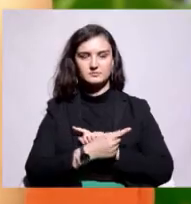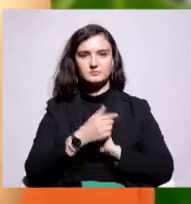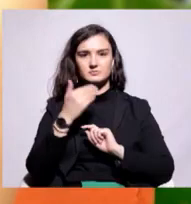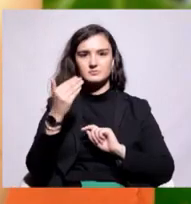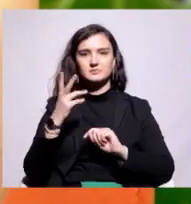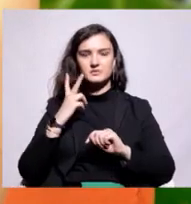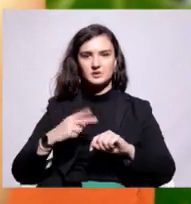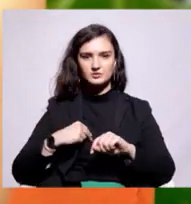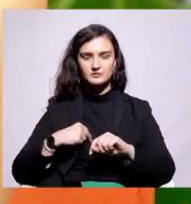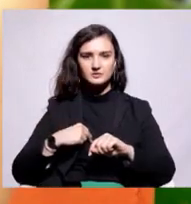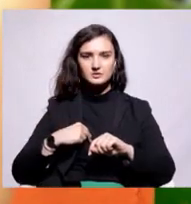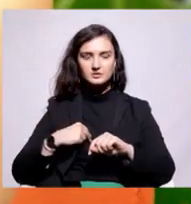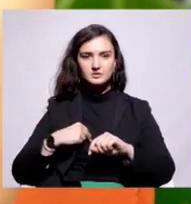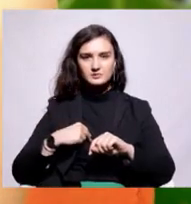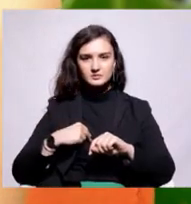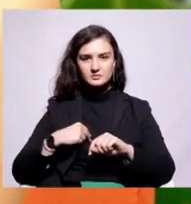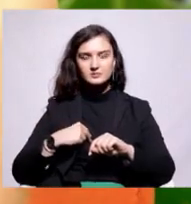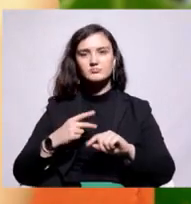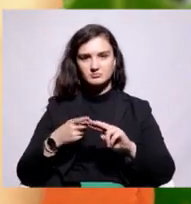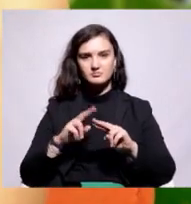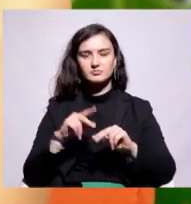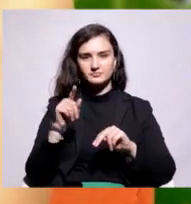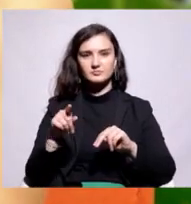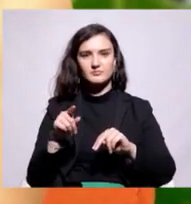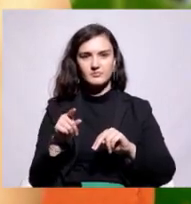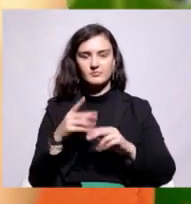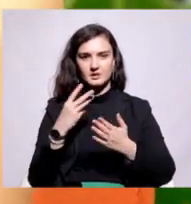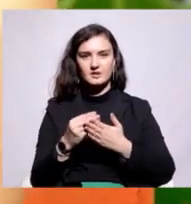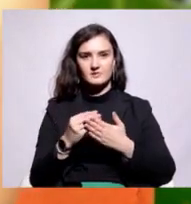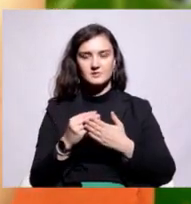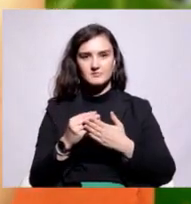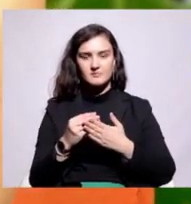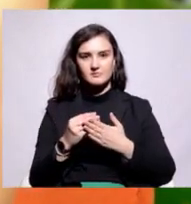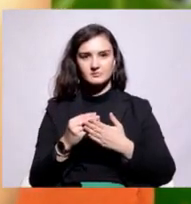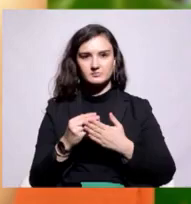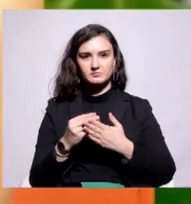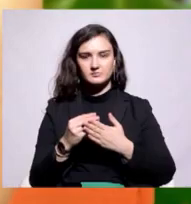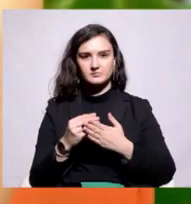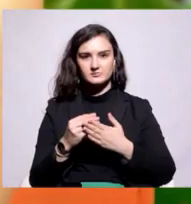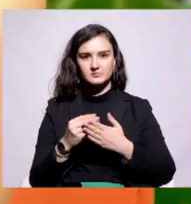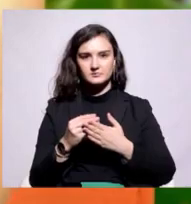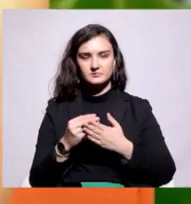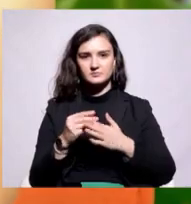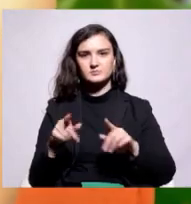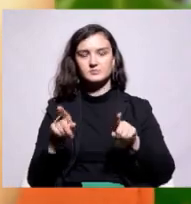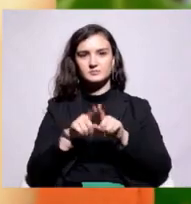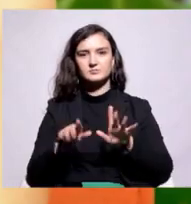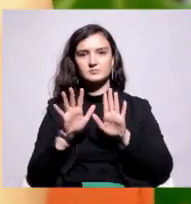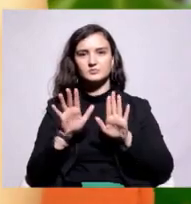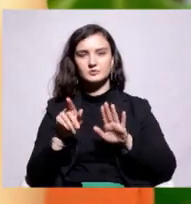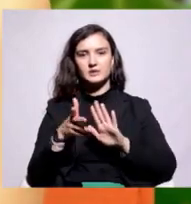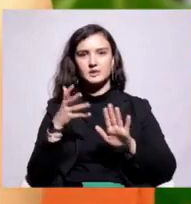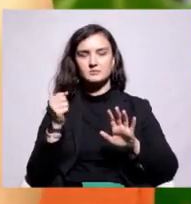grown daughter takes him in and he resumes his usual idleness. His strange tale is solemnly